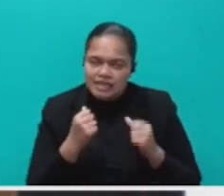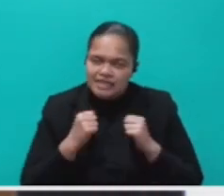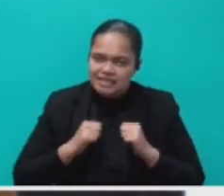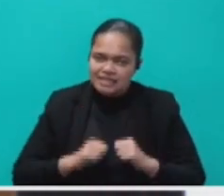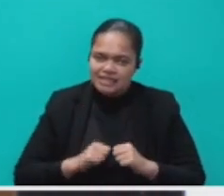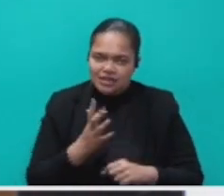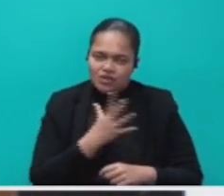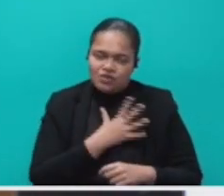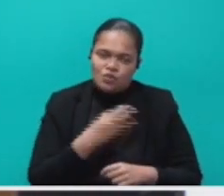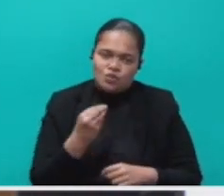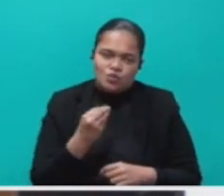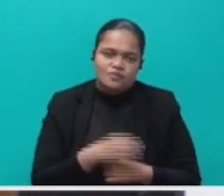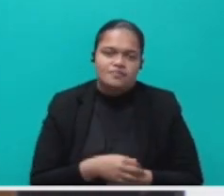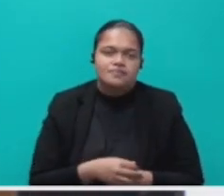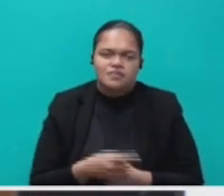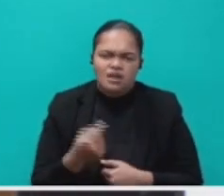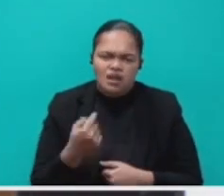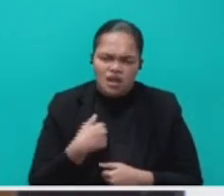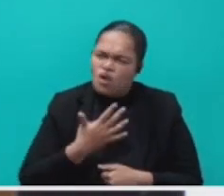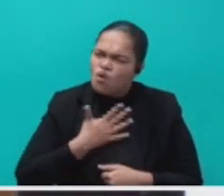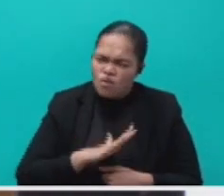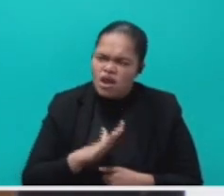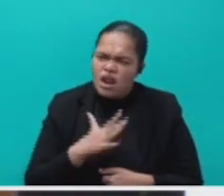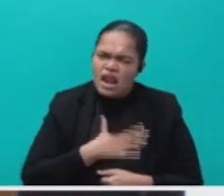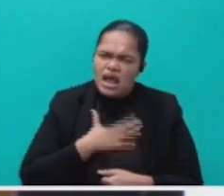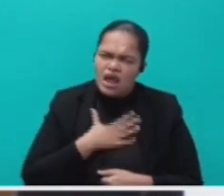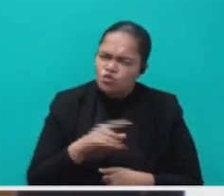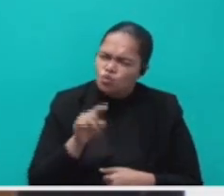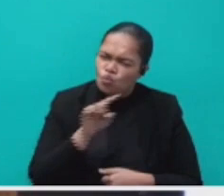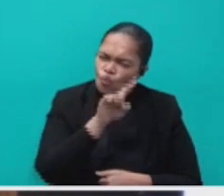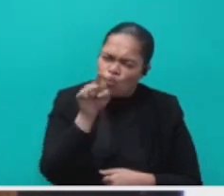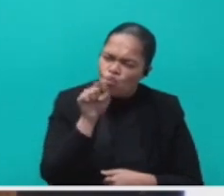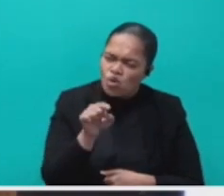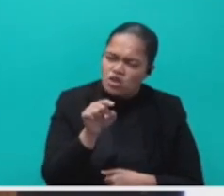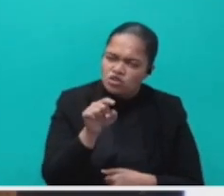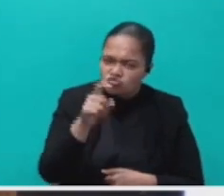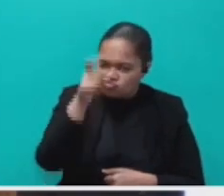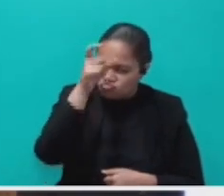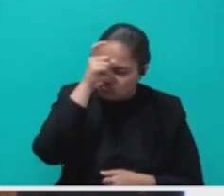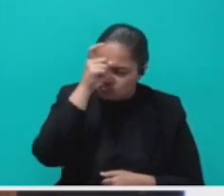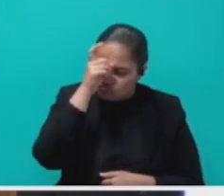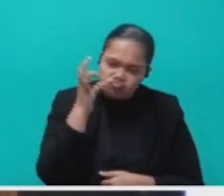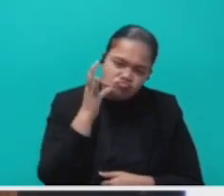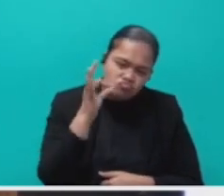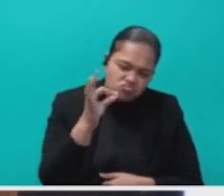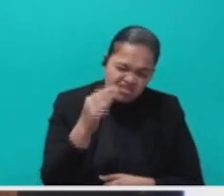I would like to caution, Mr. Speaker, that as we try and